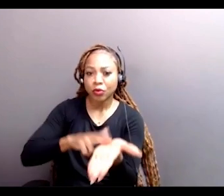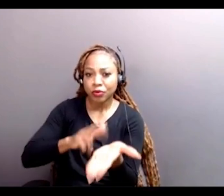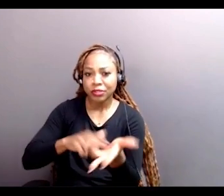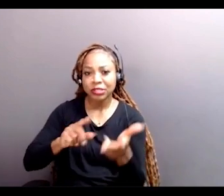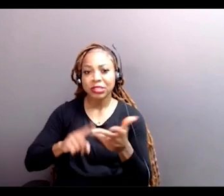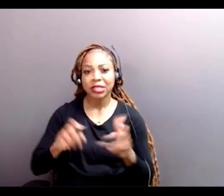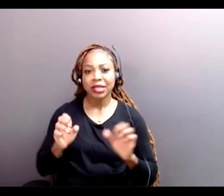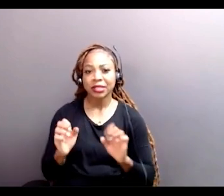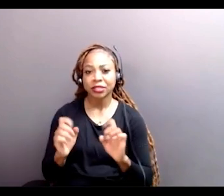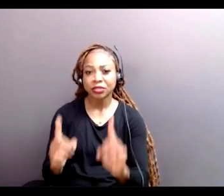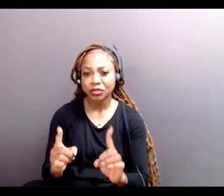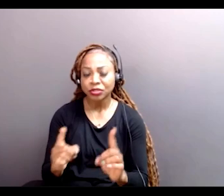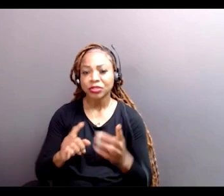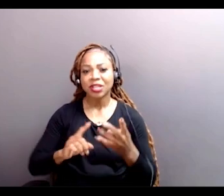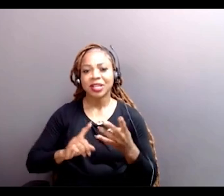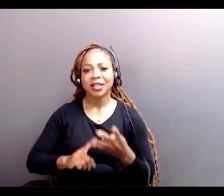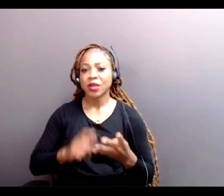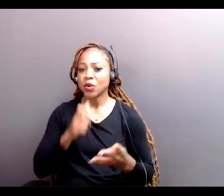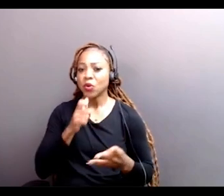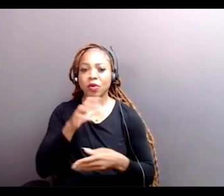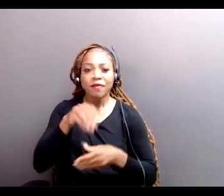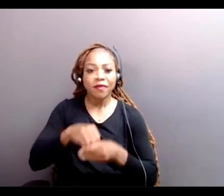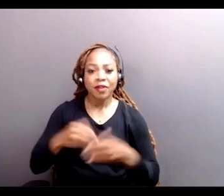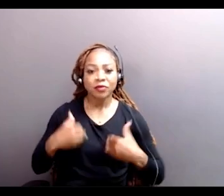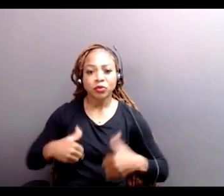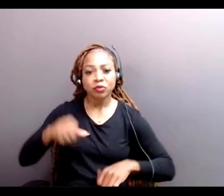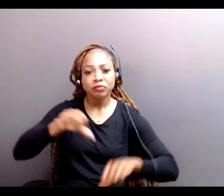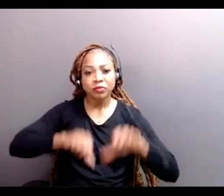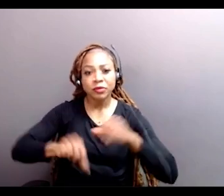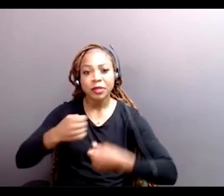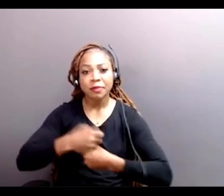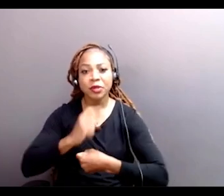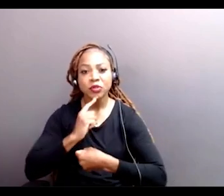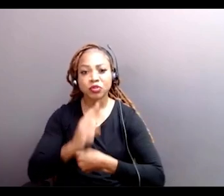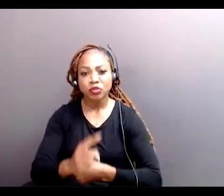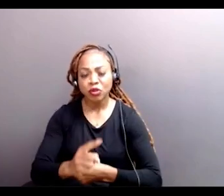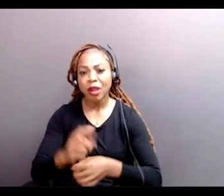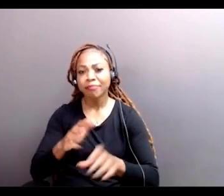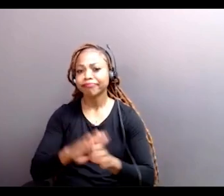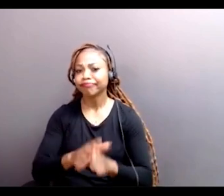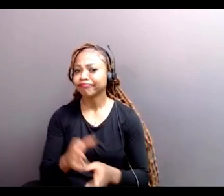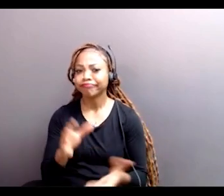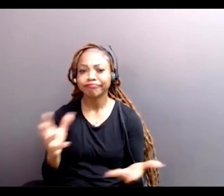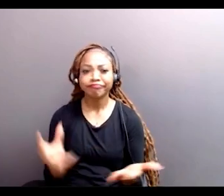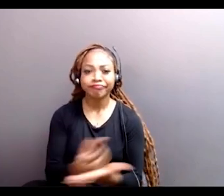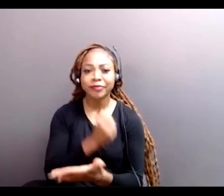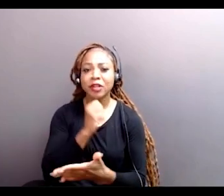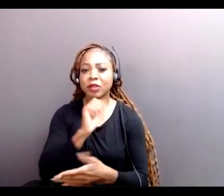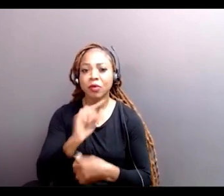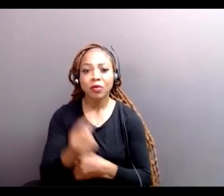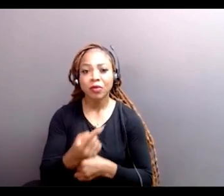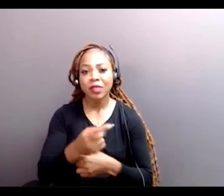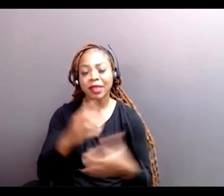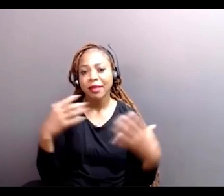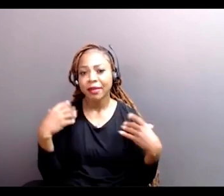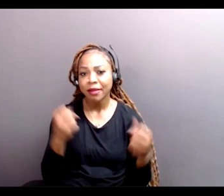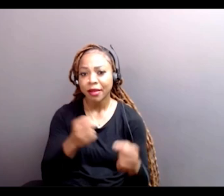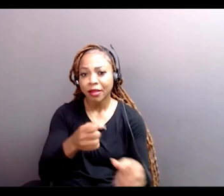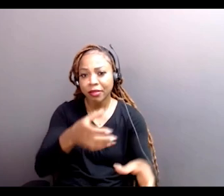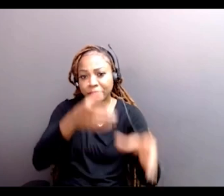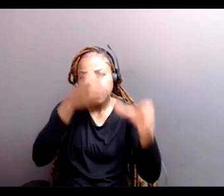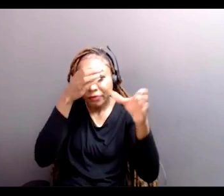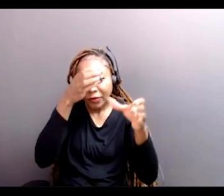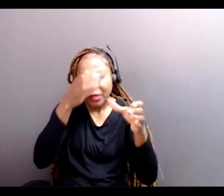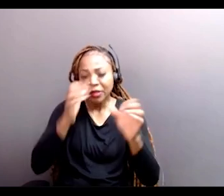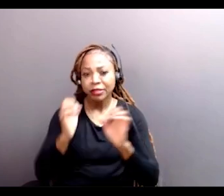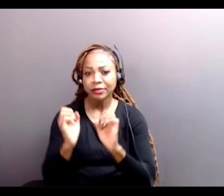in education, in the humanities, in the social sciences, to ensure that we're really getting not just the health knowledge, but knowledge from those